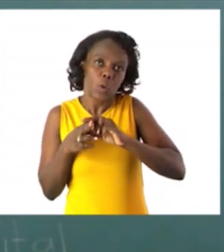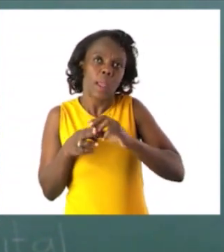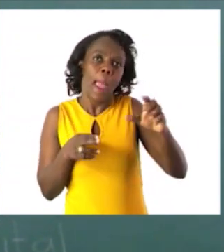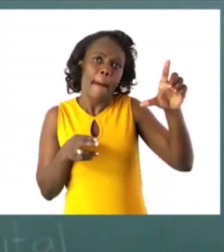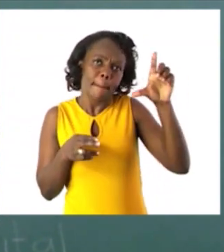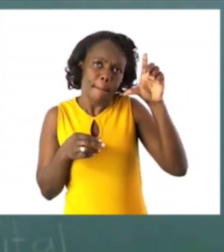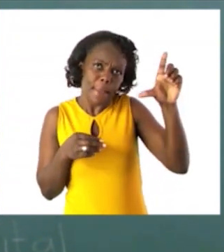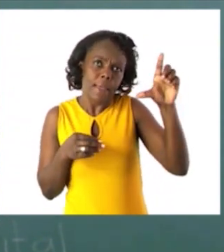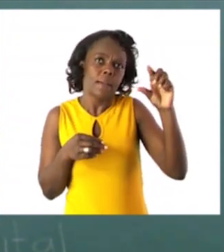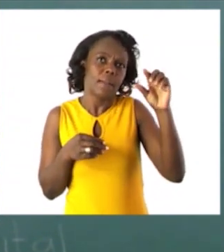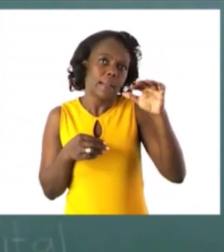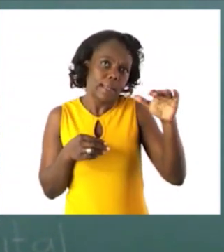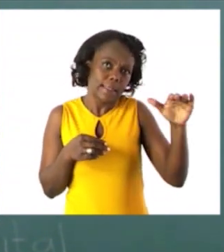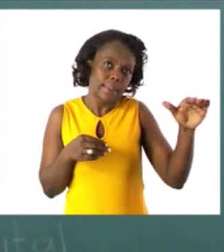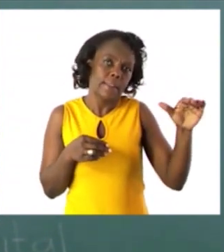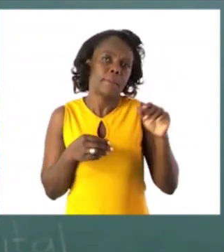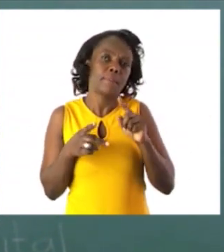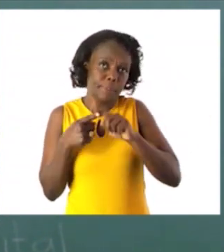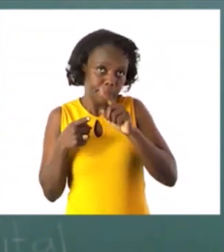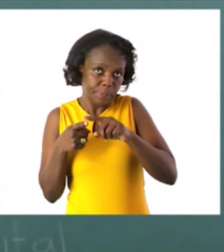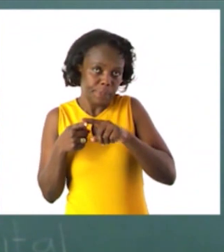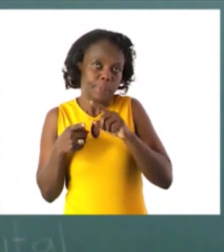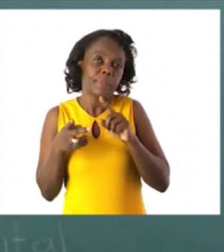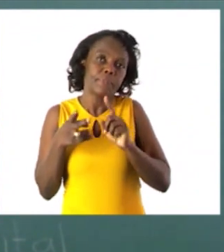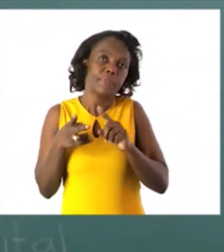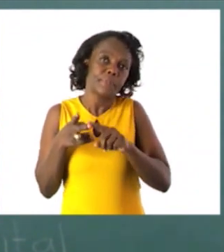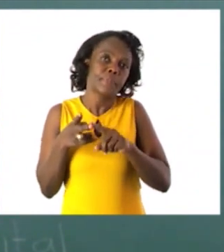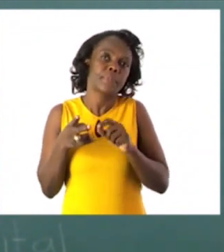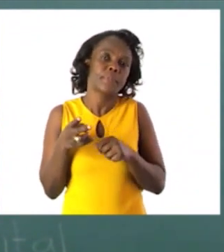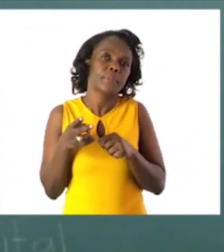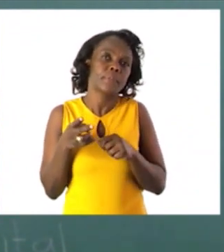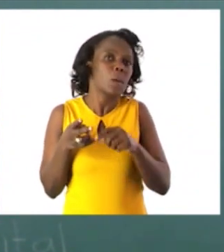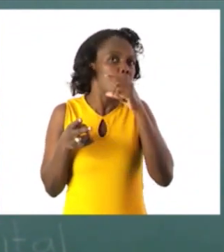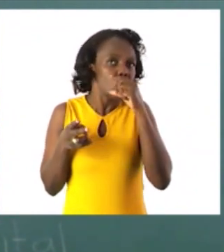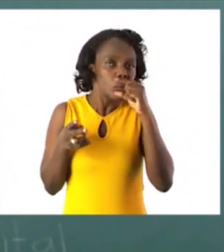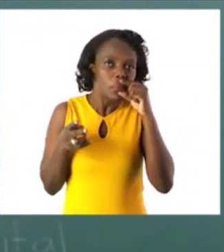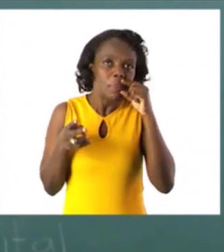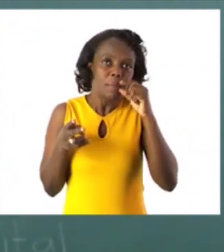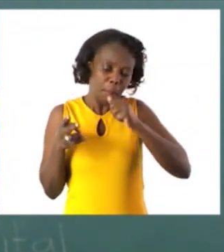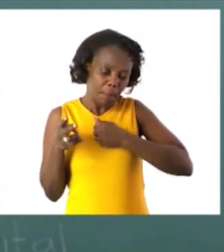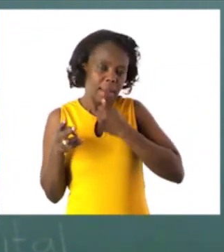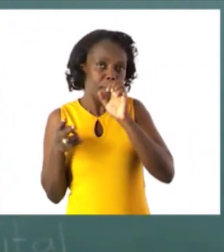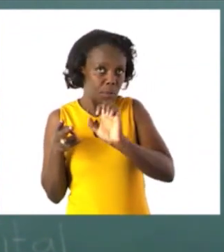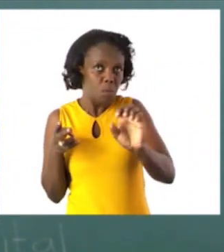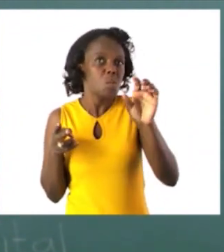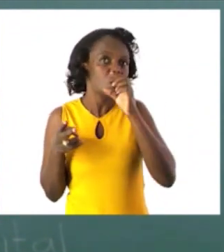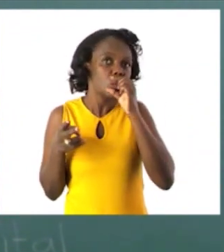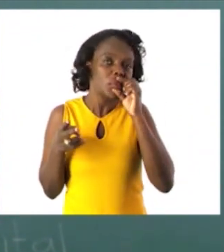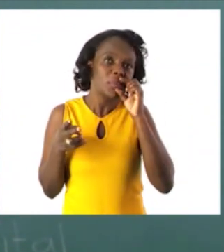letter. All right, that is how we use a capital letter. Where else? Your name, when I write my name,